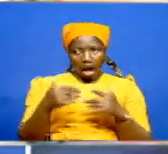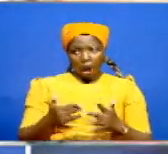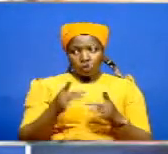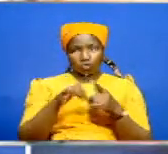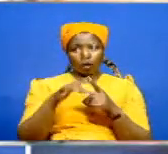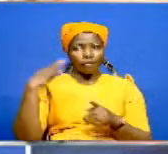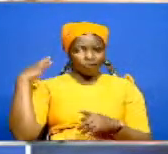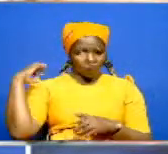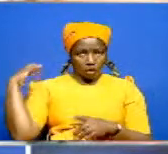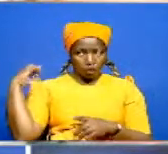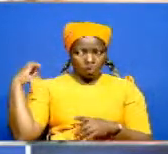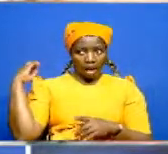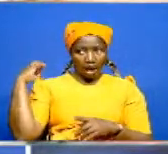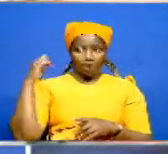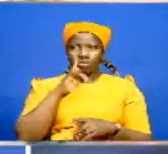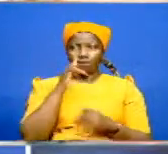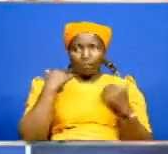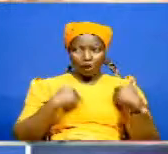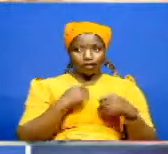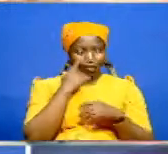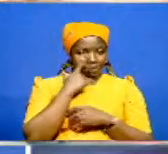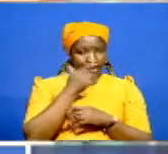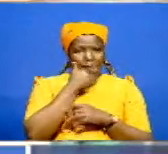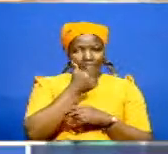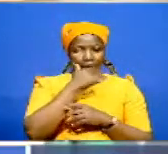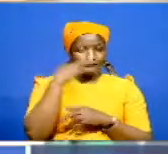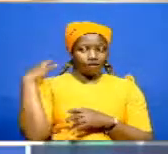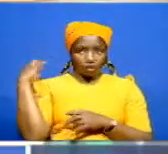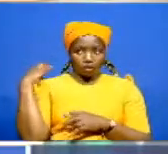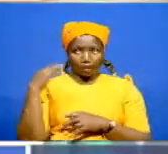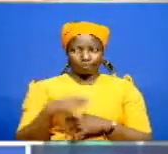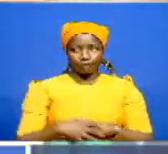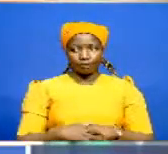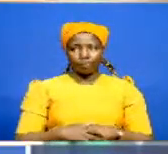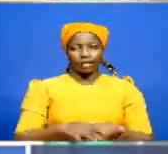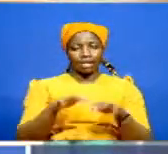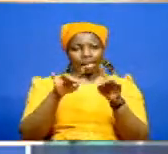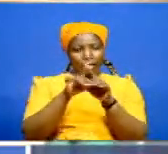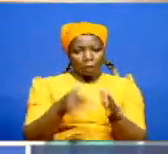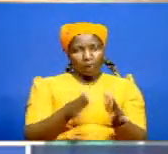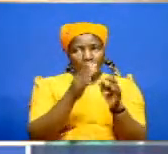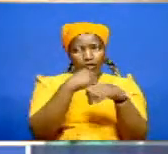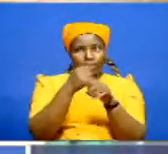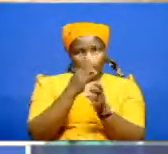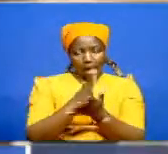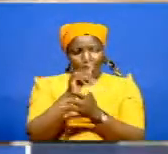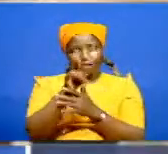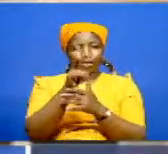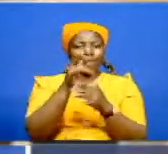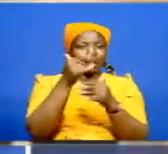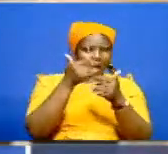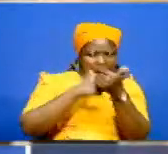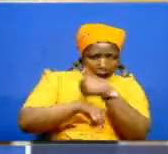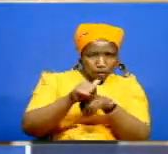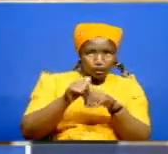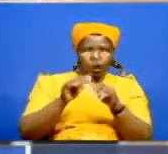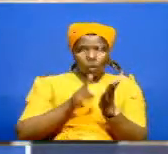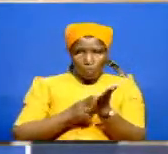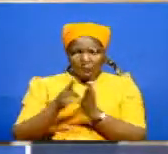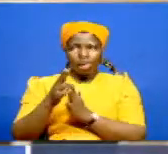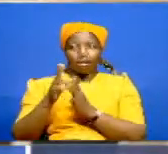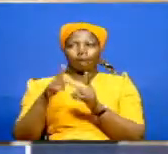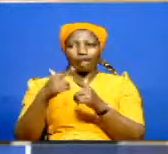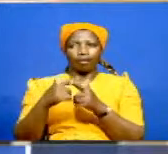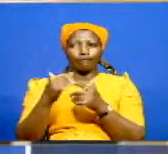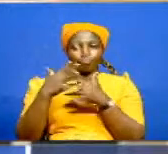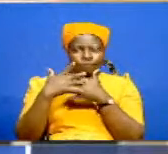kujitolea. Sasa mimi naona ni mzuri kujitolea tu. As a way of ensuring integrity of the exercise, an app that tracks the movement of the blood from